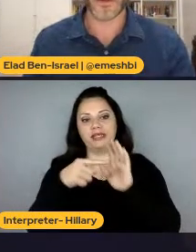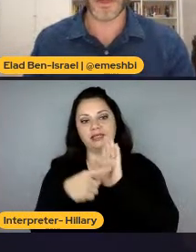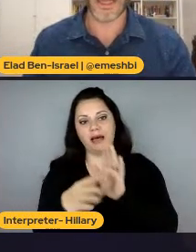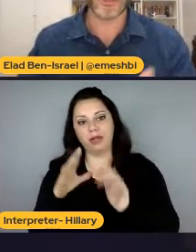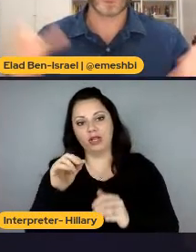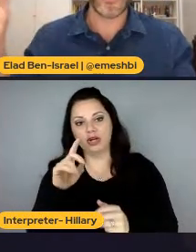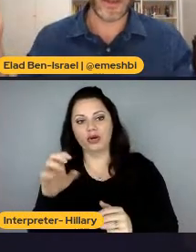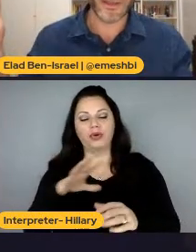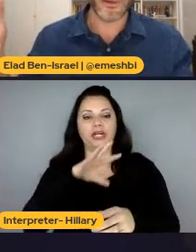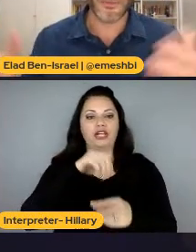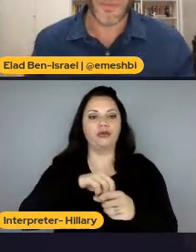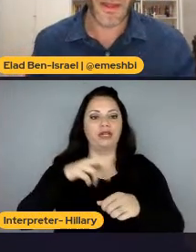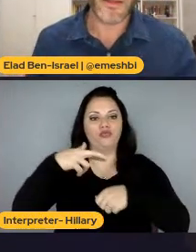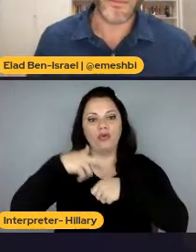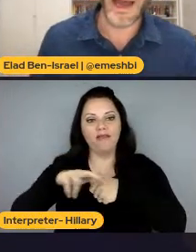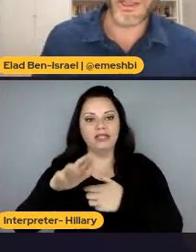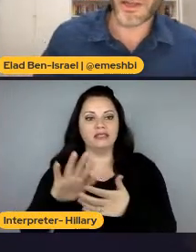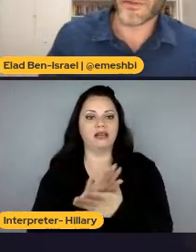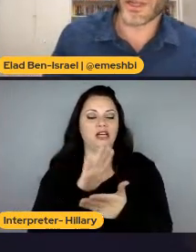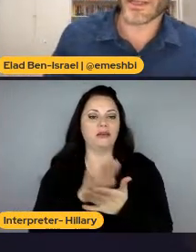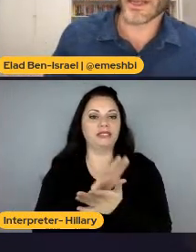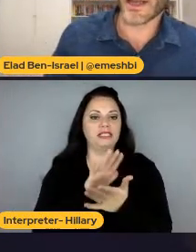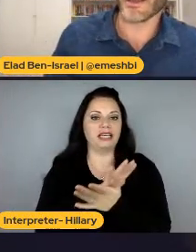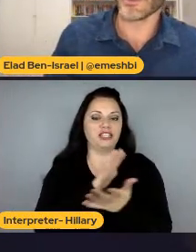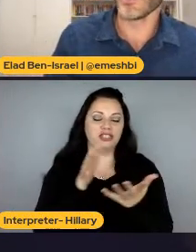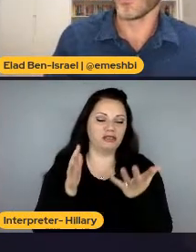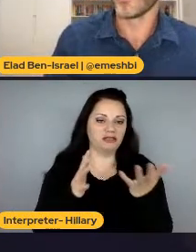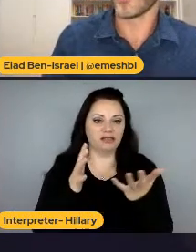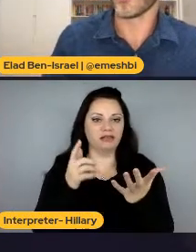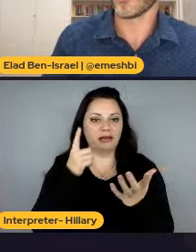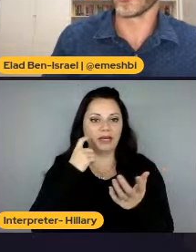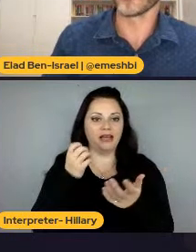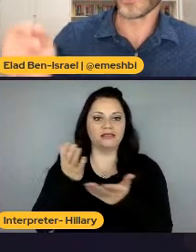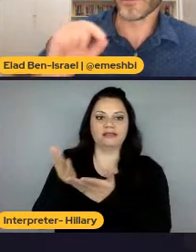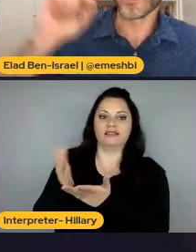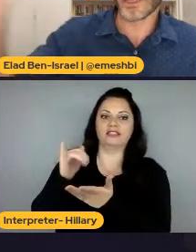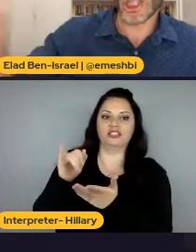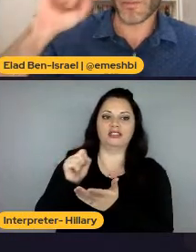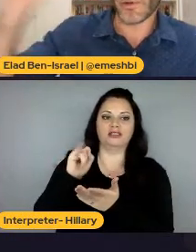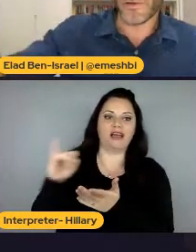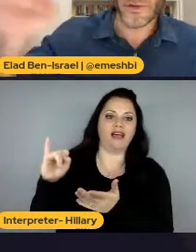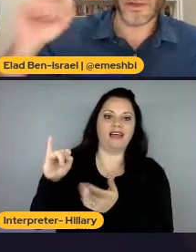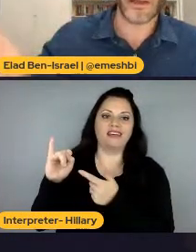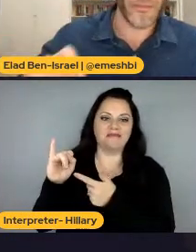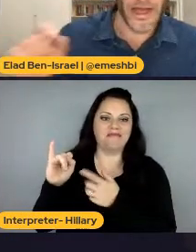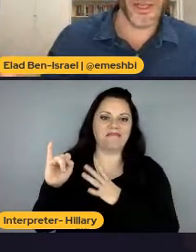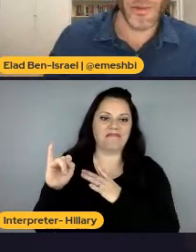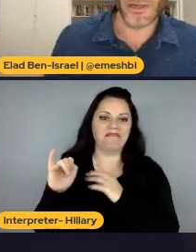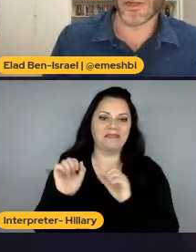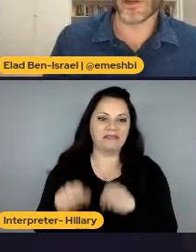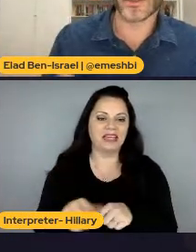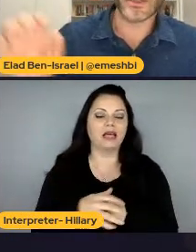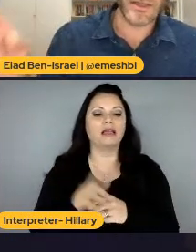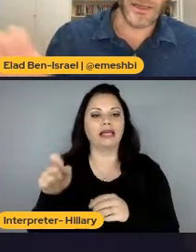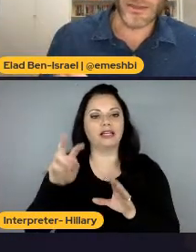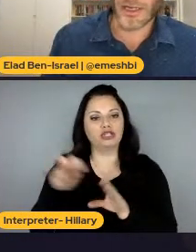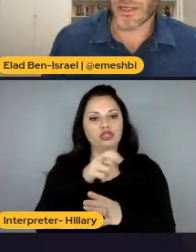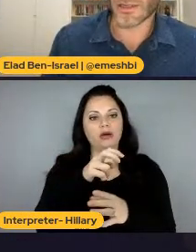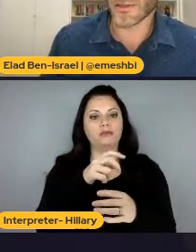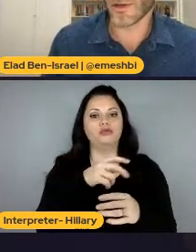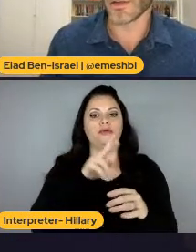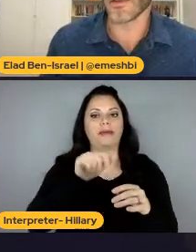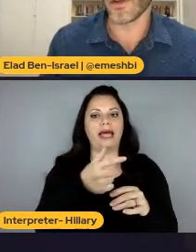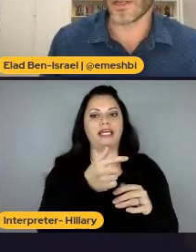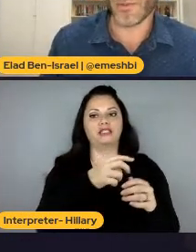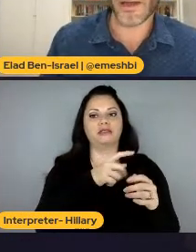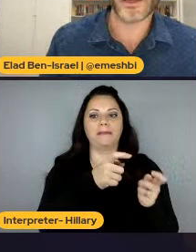reference documentation, thanks to the magic of JSII. You're going to be able to jump over to the package managers and see the